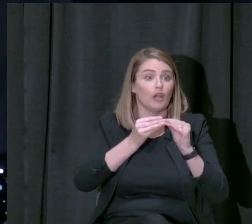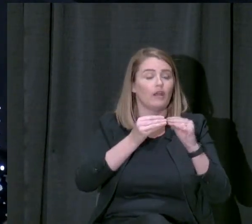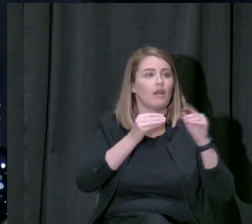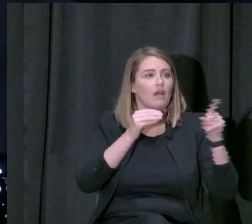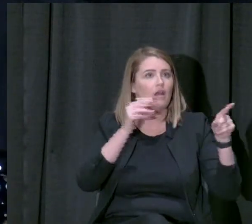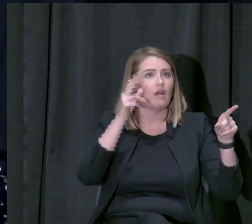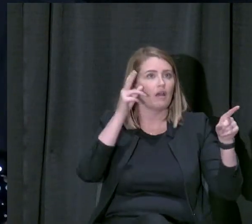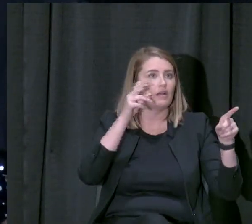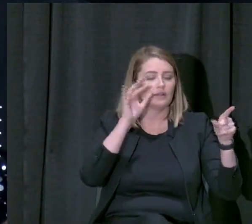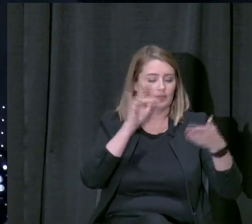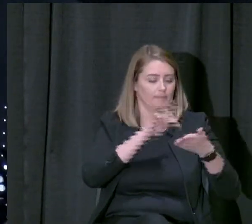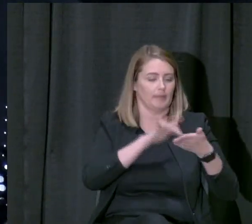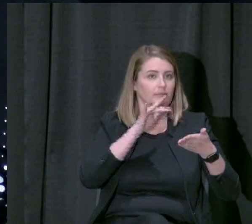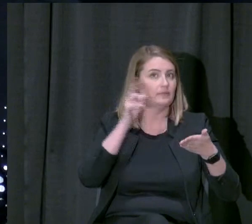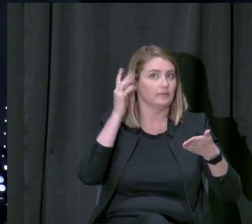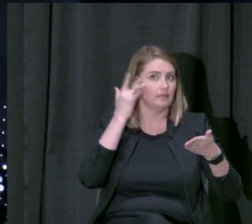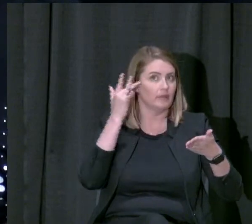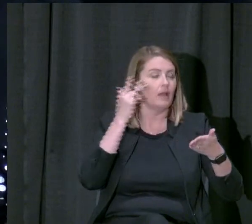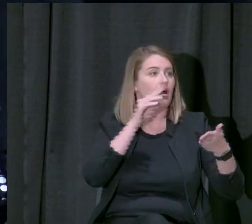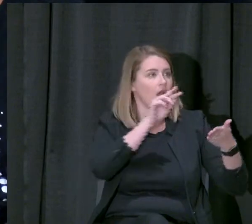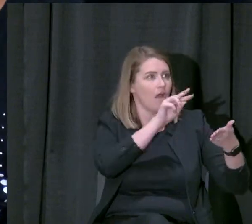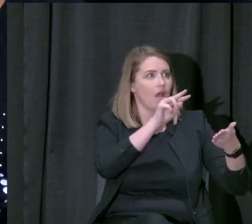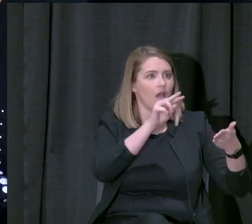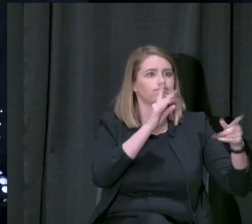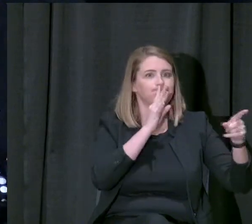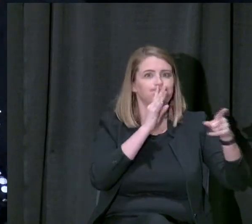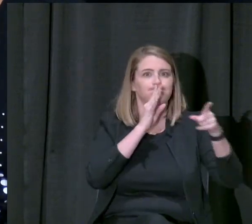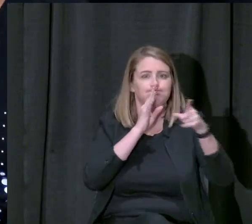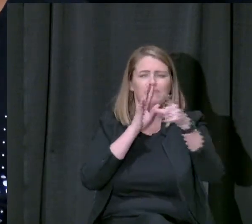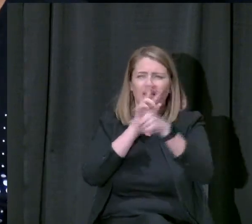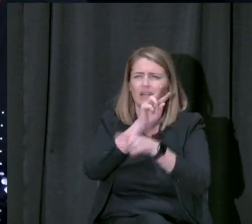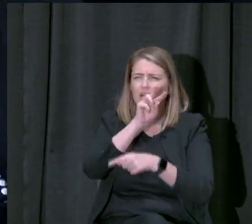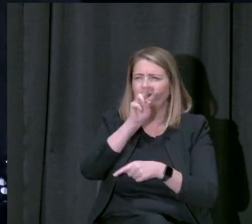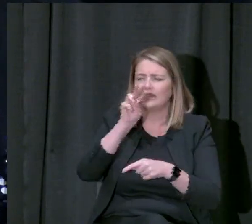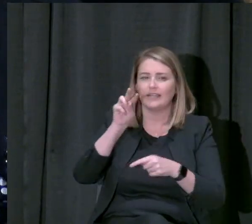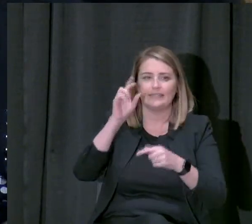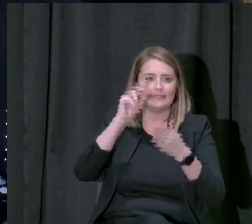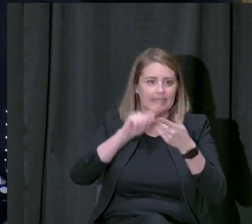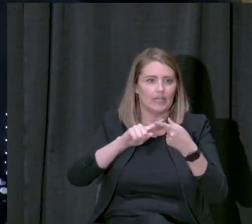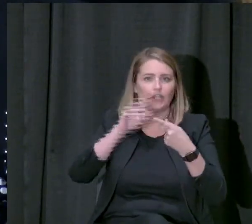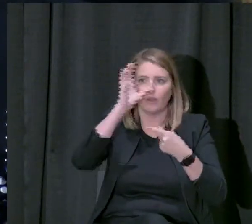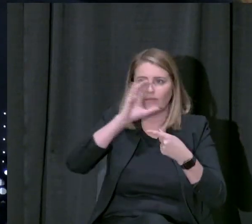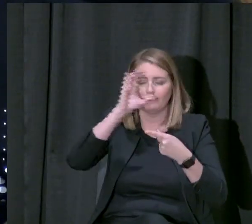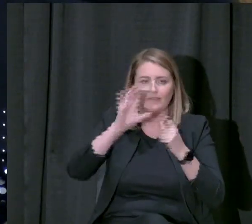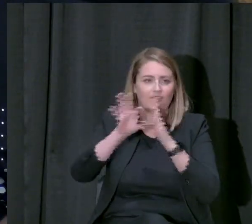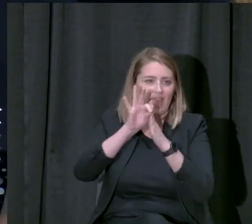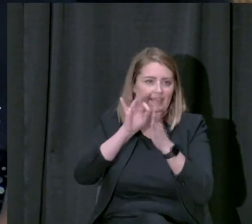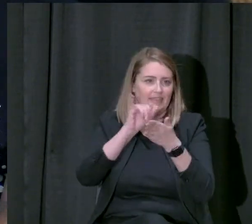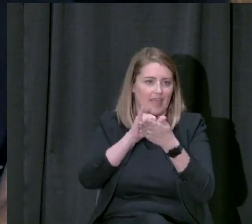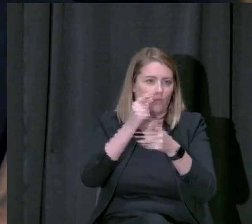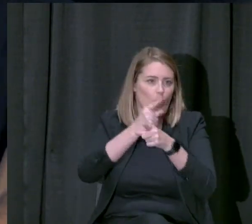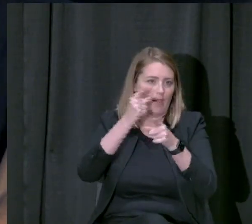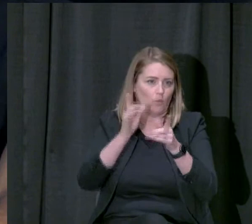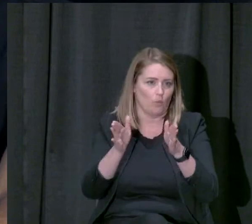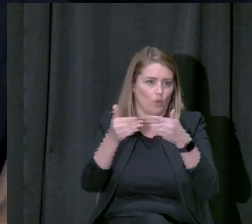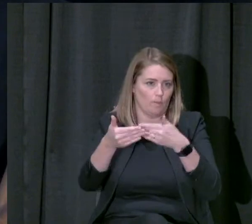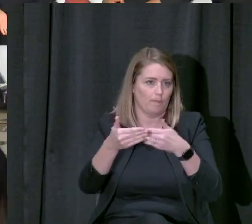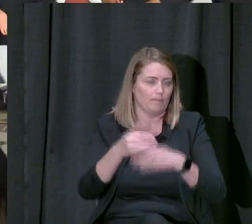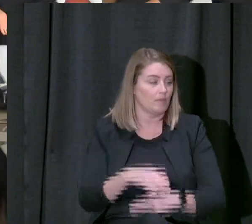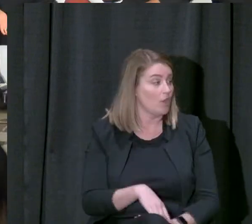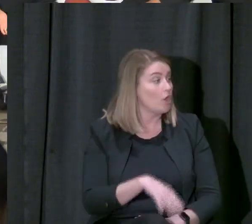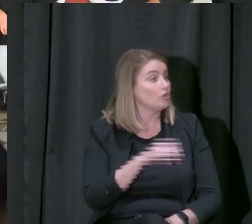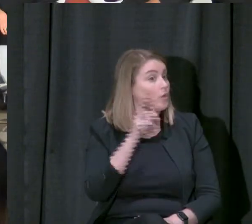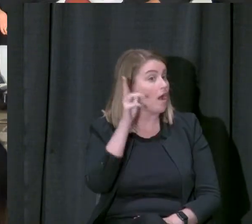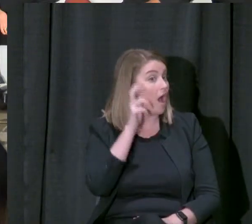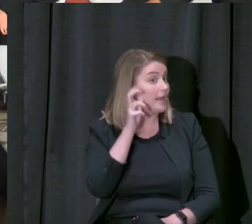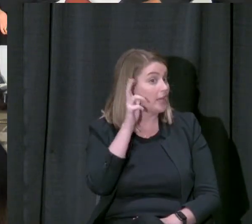platinum 10 room, they can just have the instant text on. They keep walking until it says platinum 10. Then they know they're there. So they're getting an audio cue in